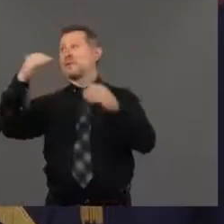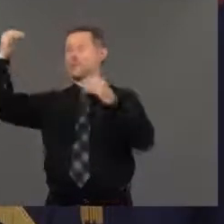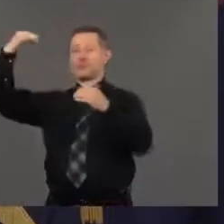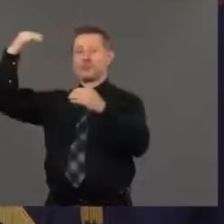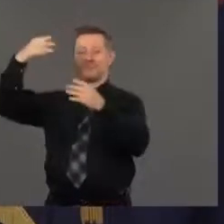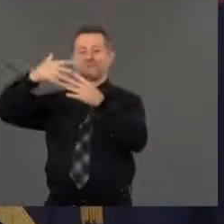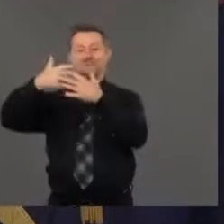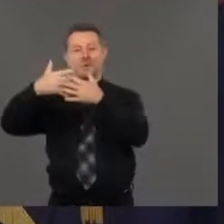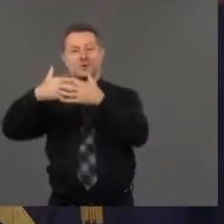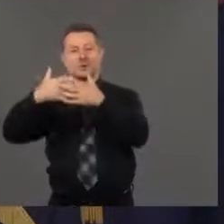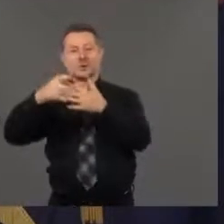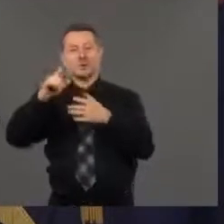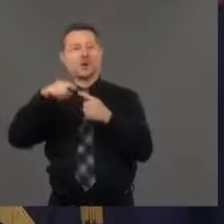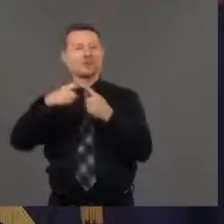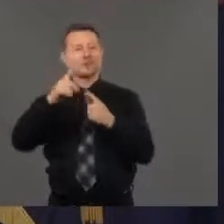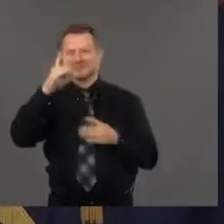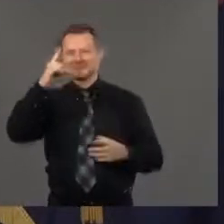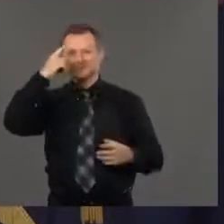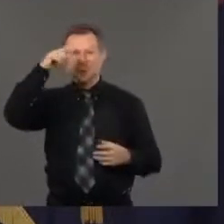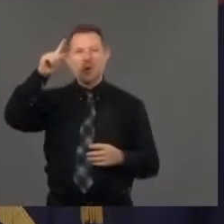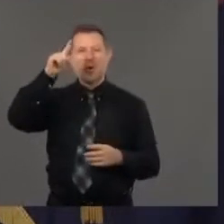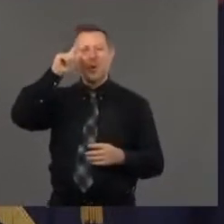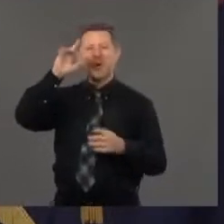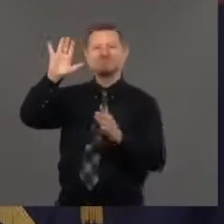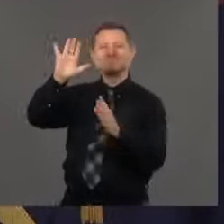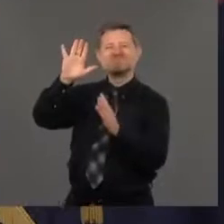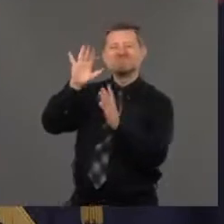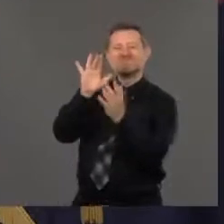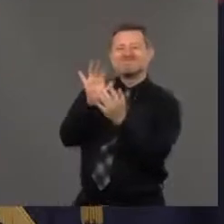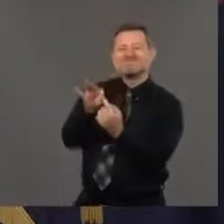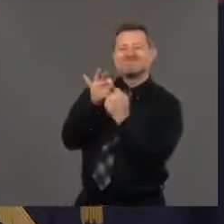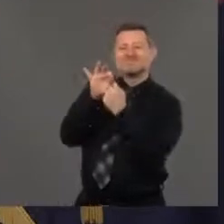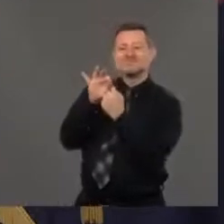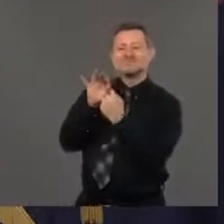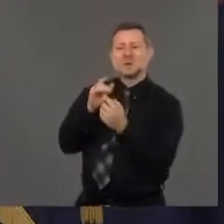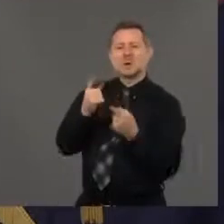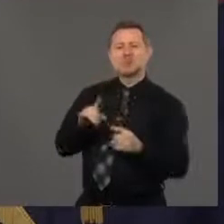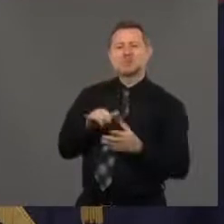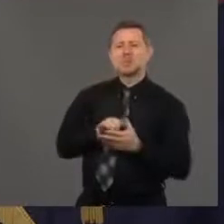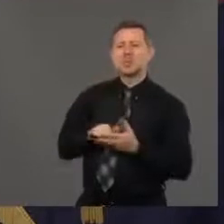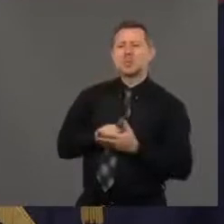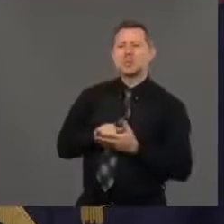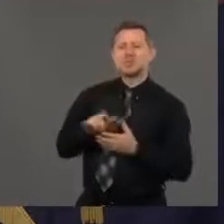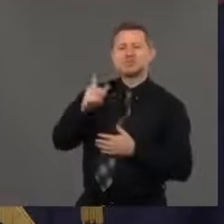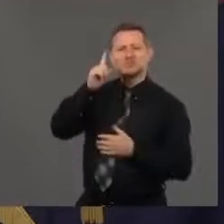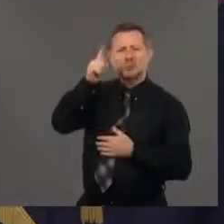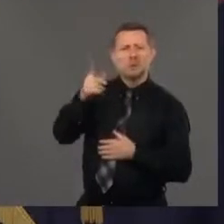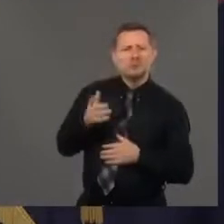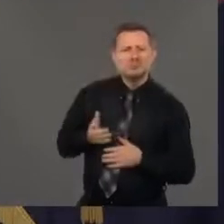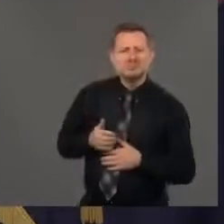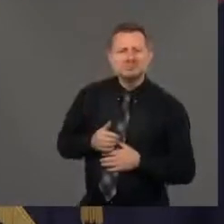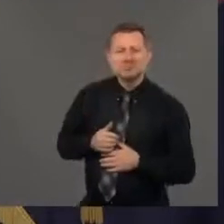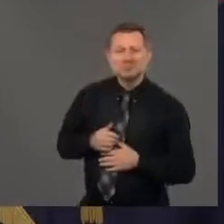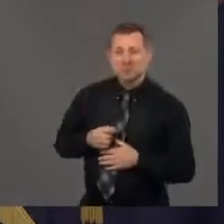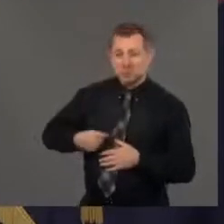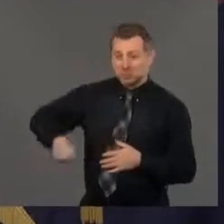being smart, right? What have we done in New York? We've been smart. Why? Because we're